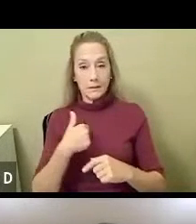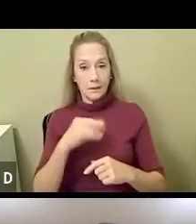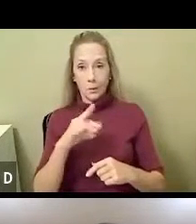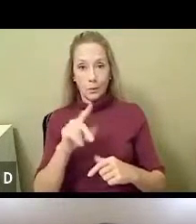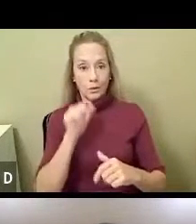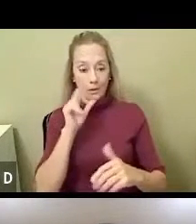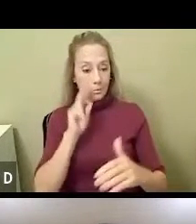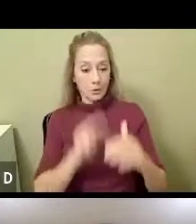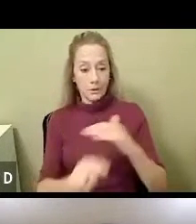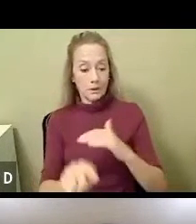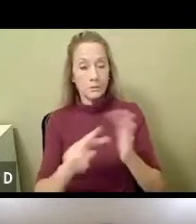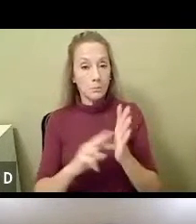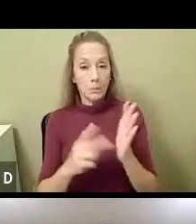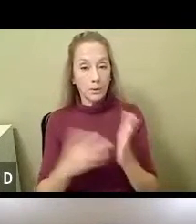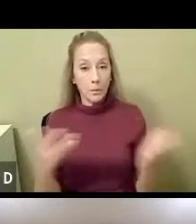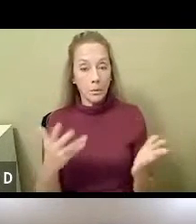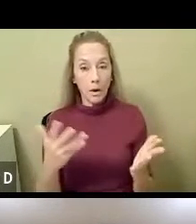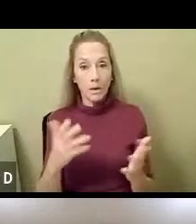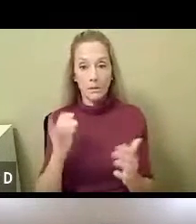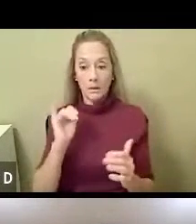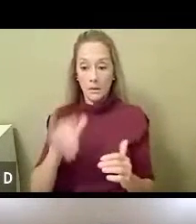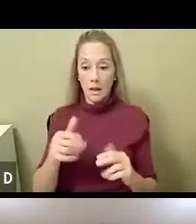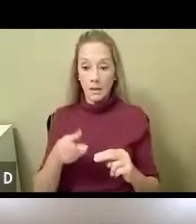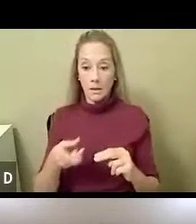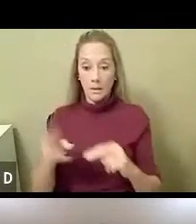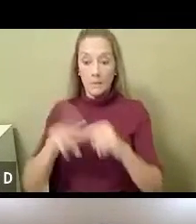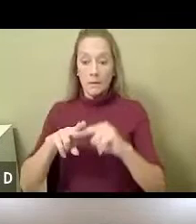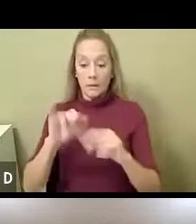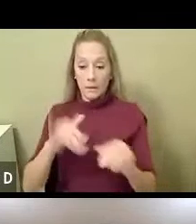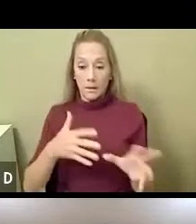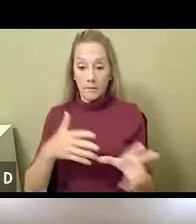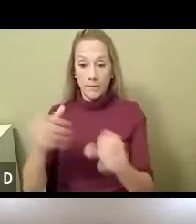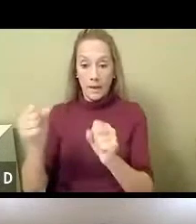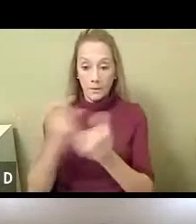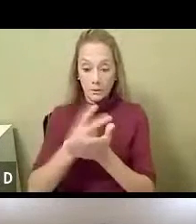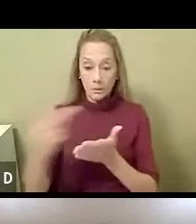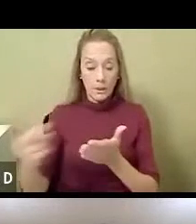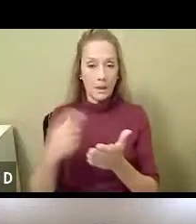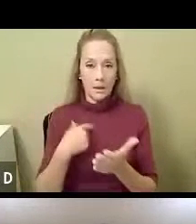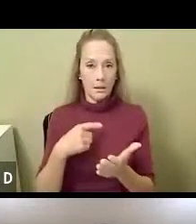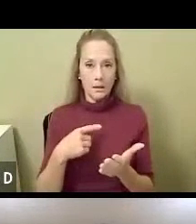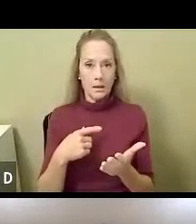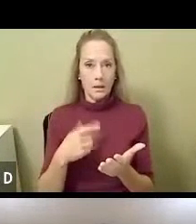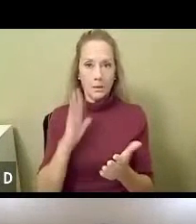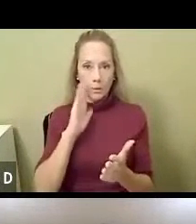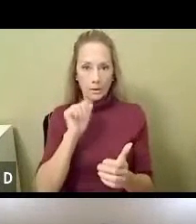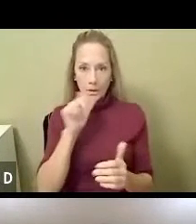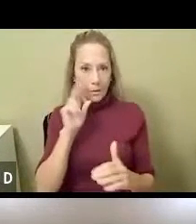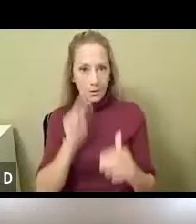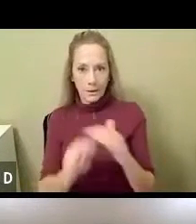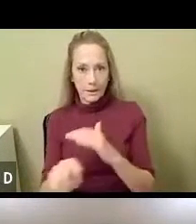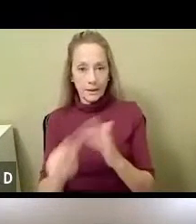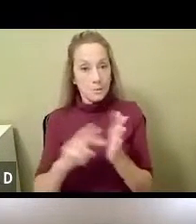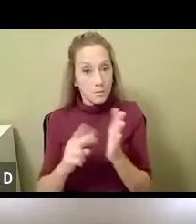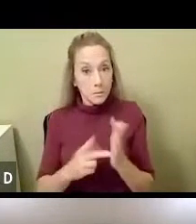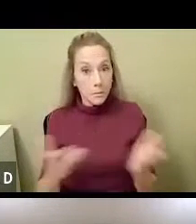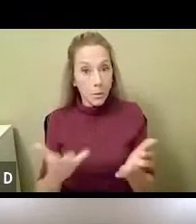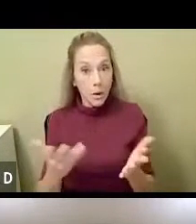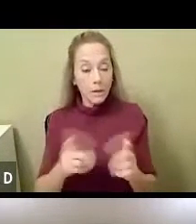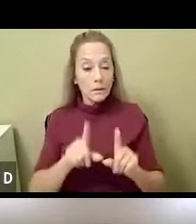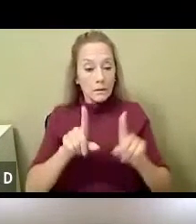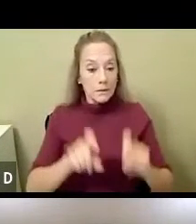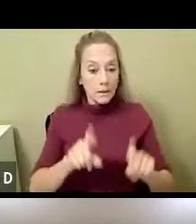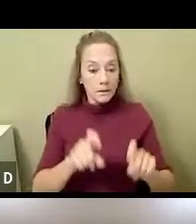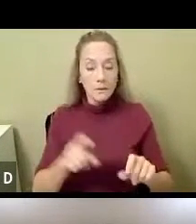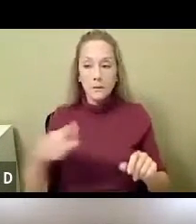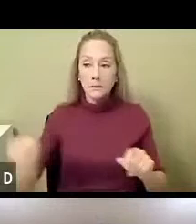that high that fast. And so I do think that we're in this period where the testing or the community's desire to